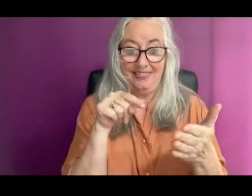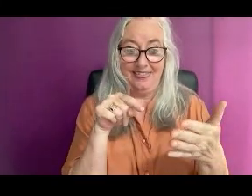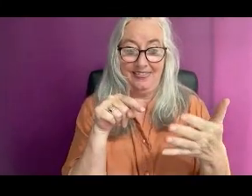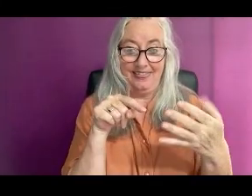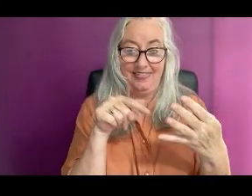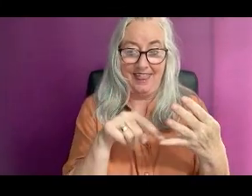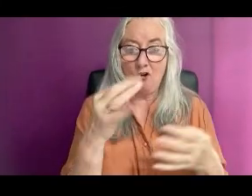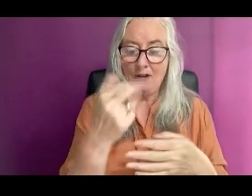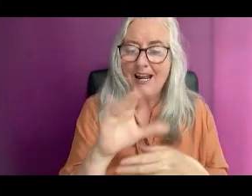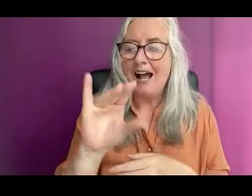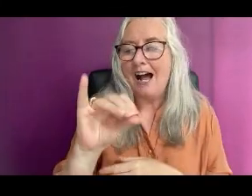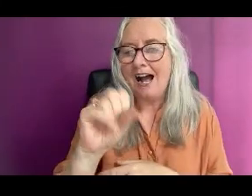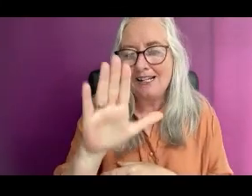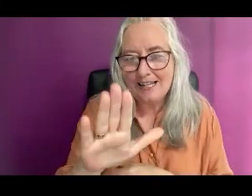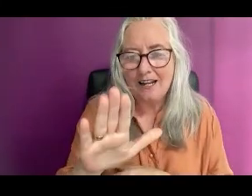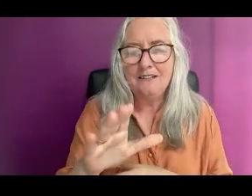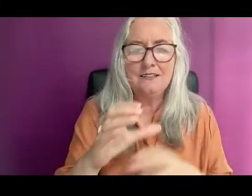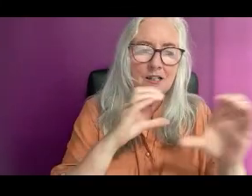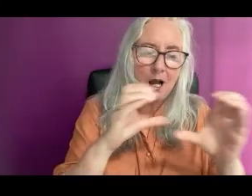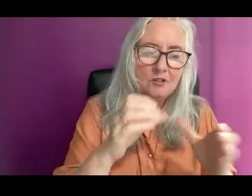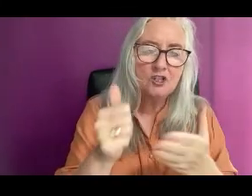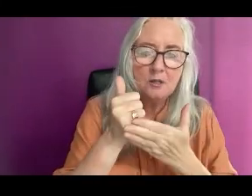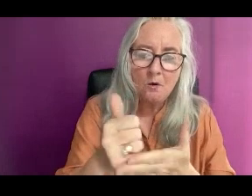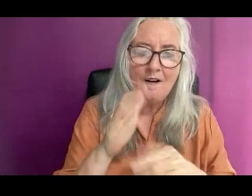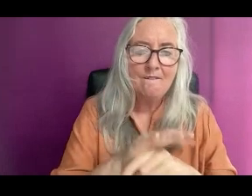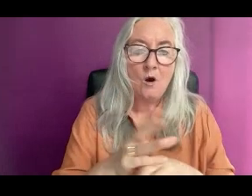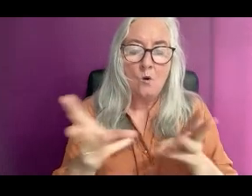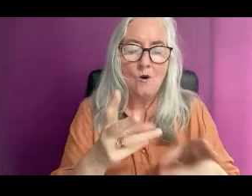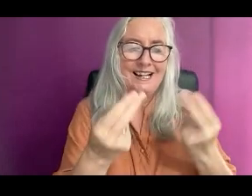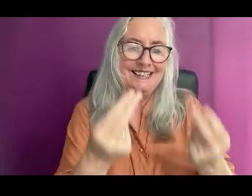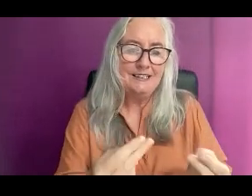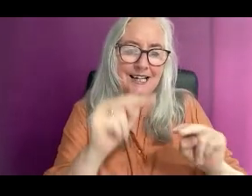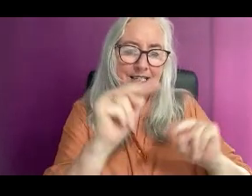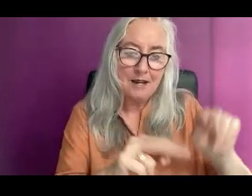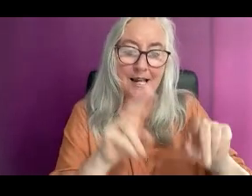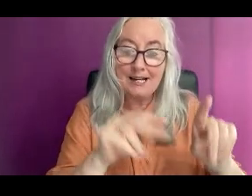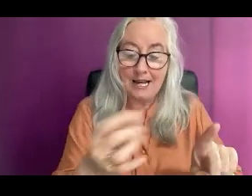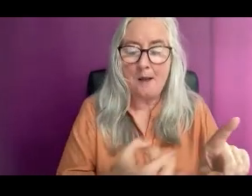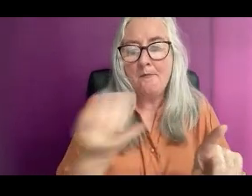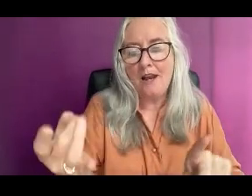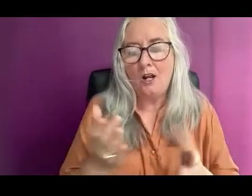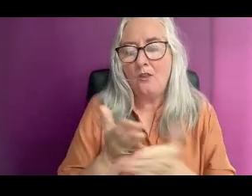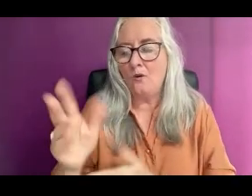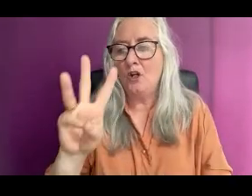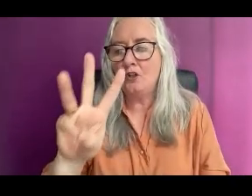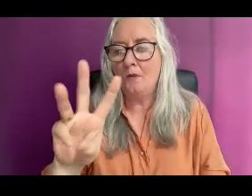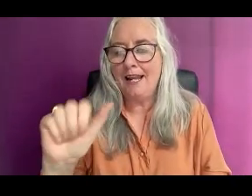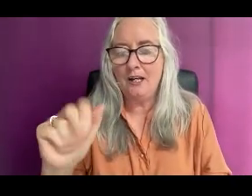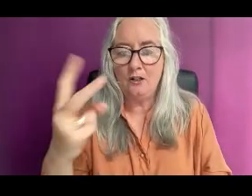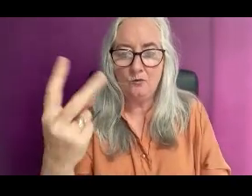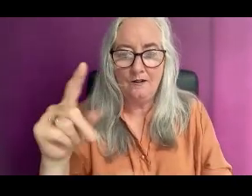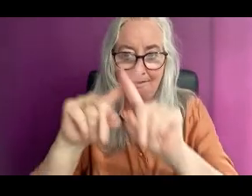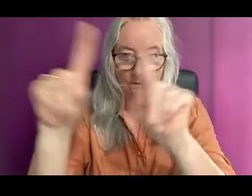the Irish Sign Language or COM support for workplace needs assessment, that can be applied for through the WA2 form.